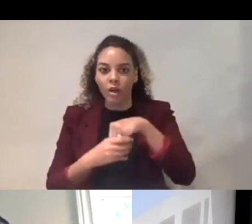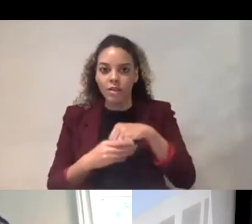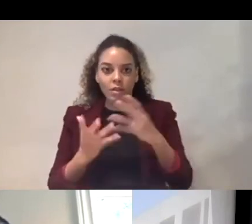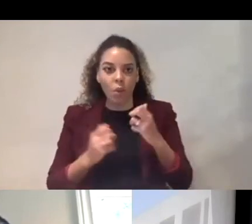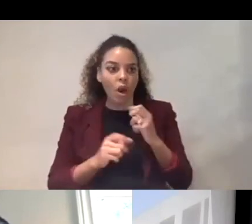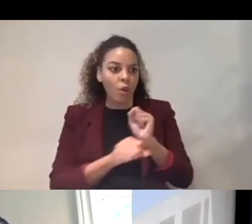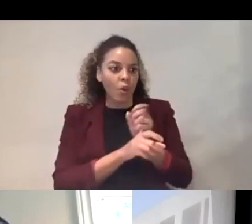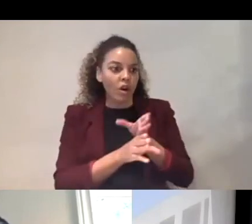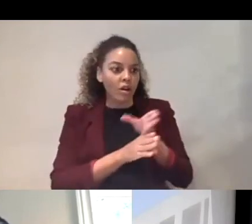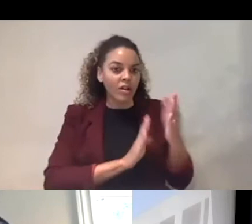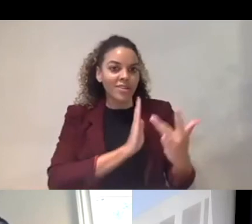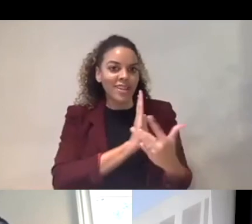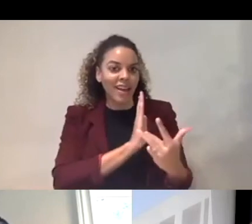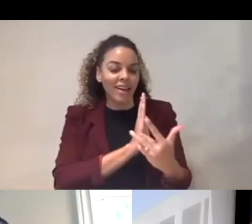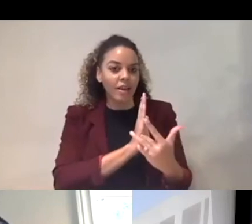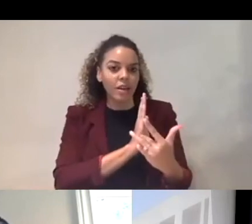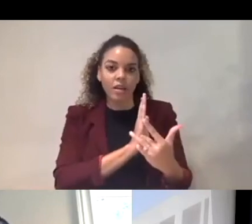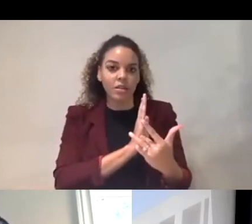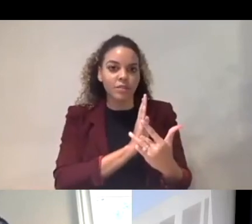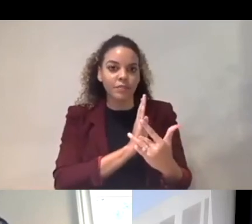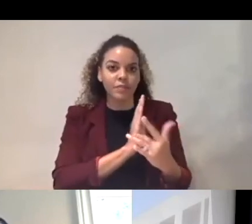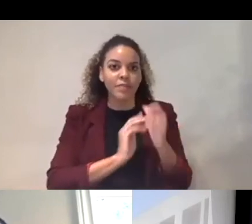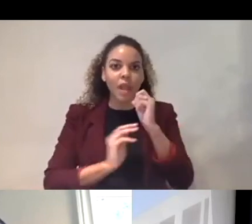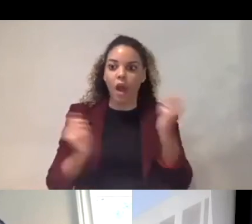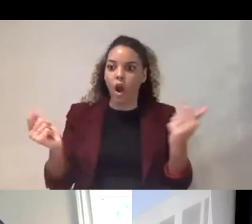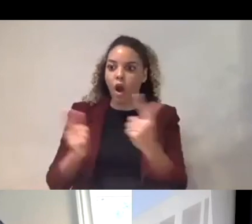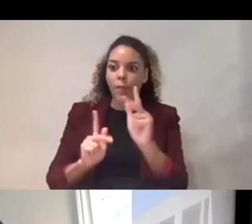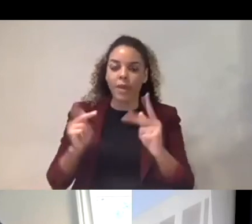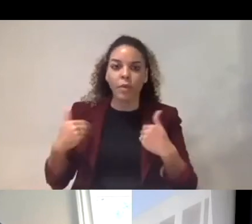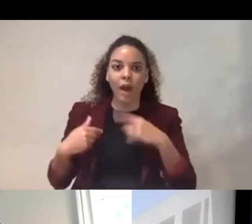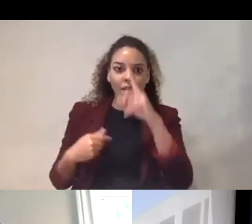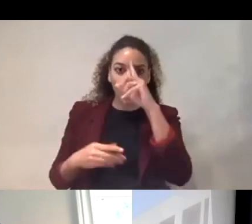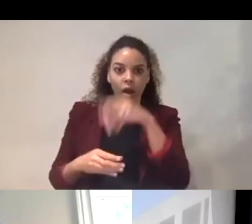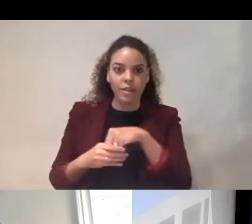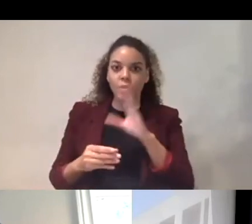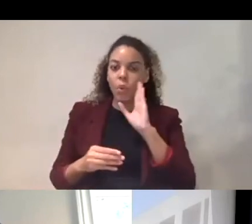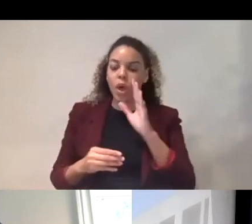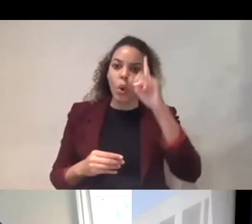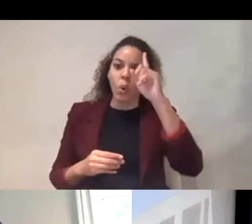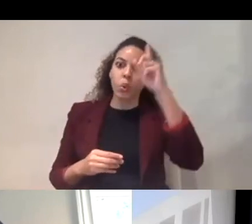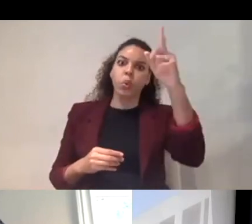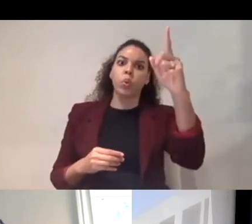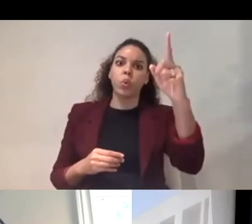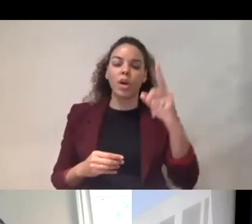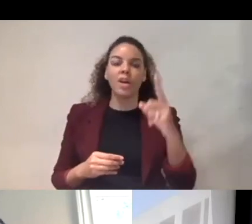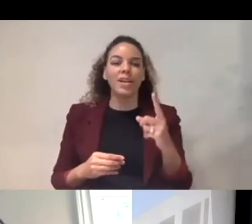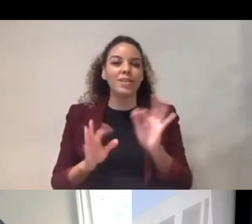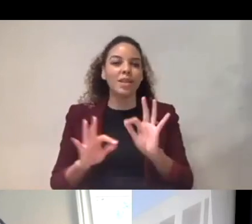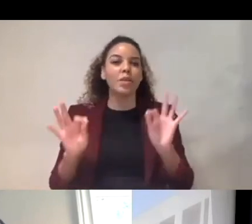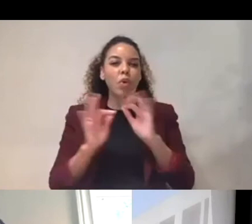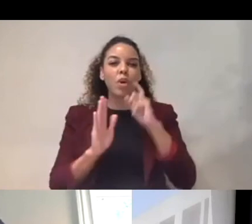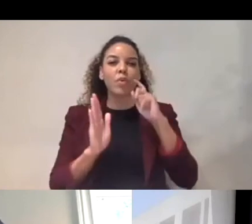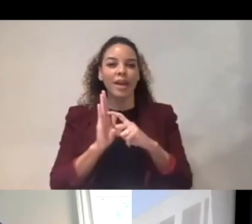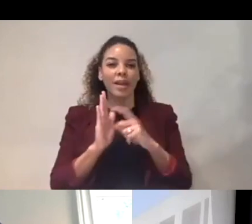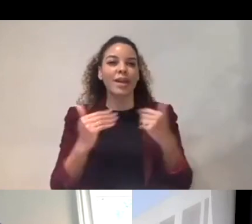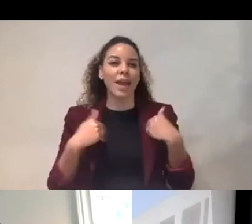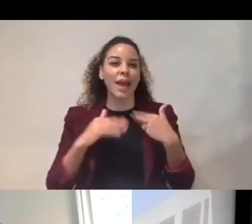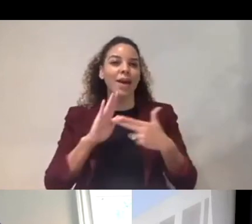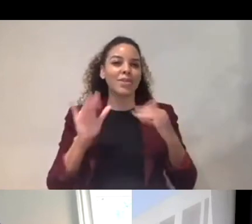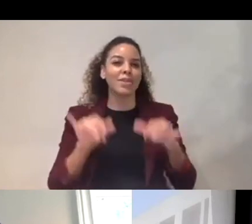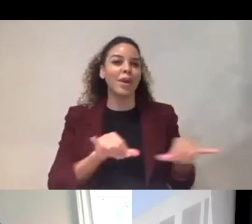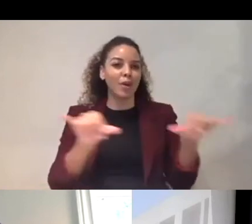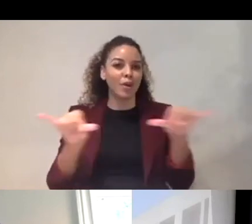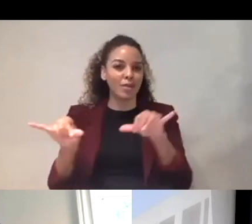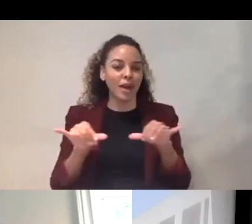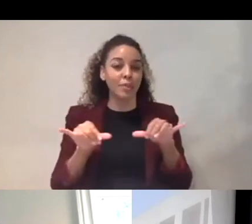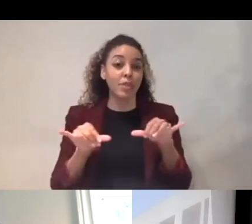is going to be a genius. I mean, we need to also realize that there are certain stereotypes out there, and that they may be very good